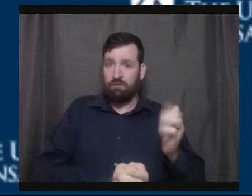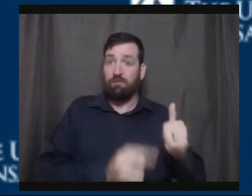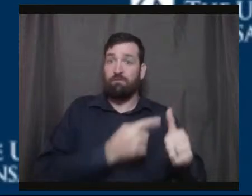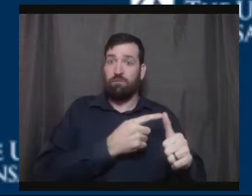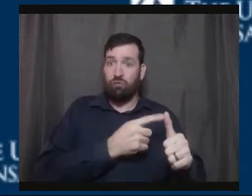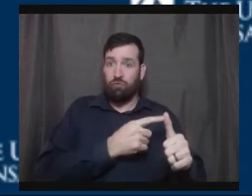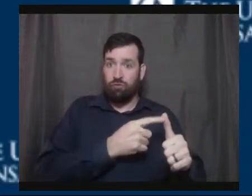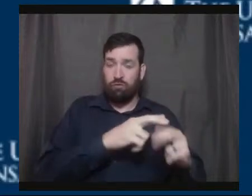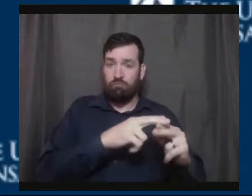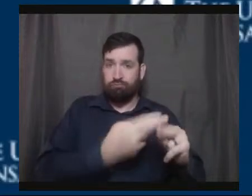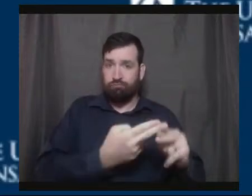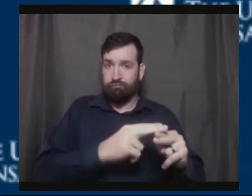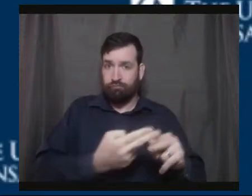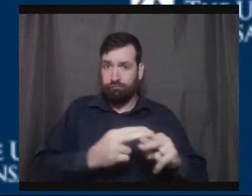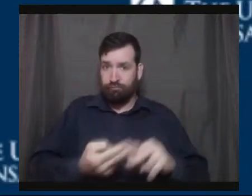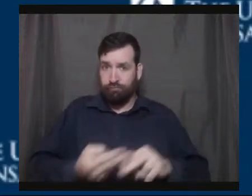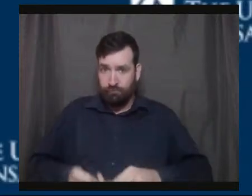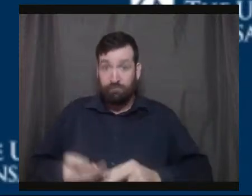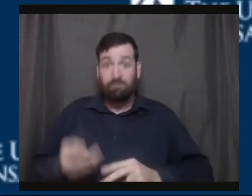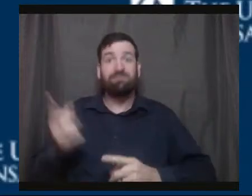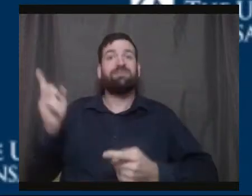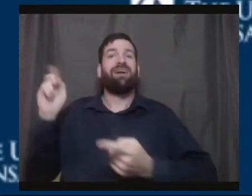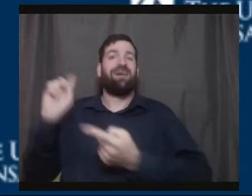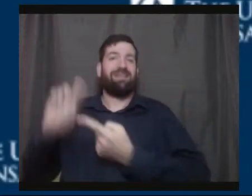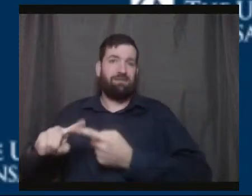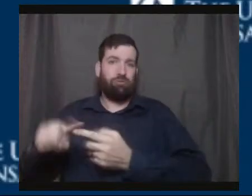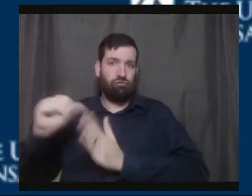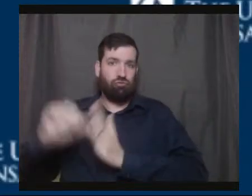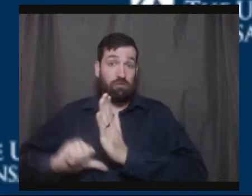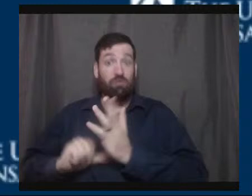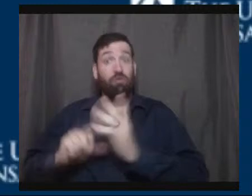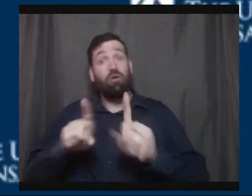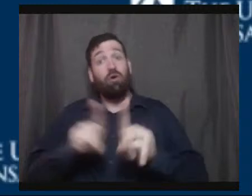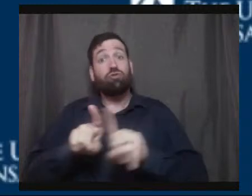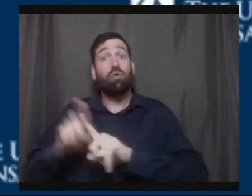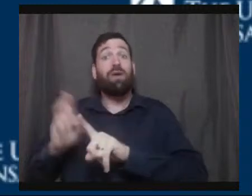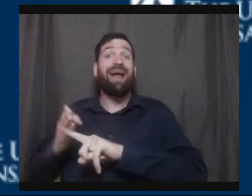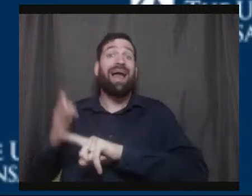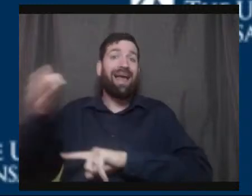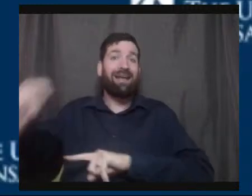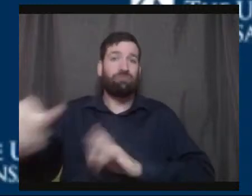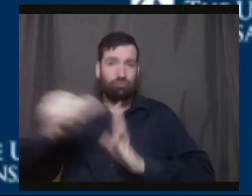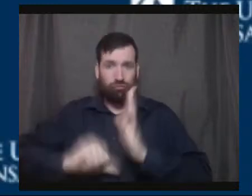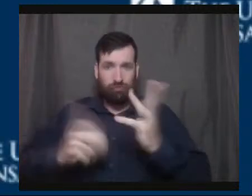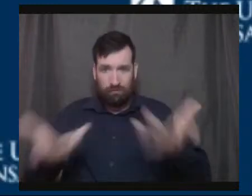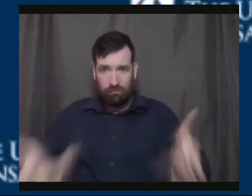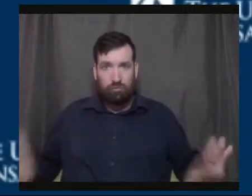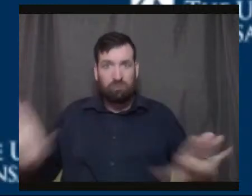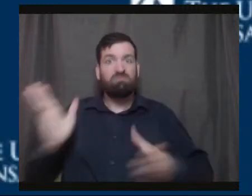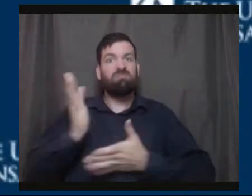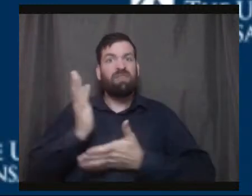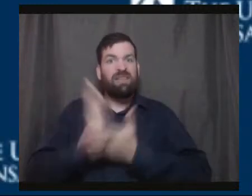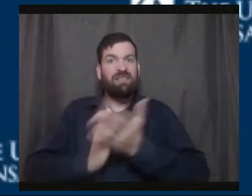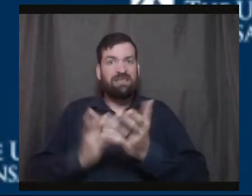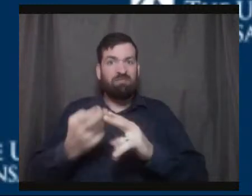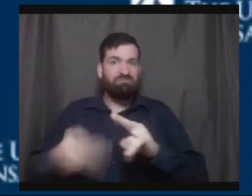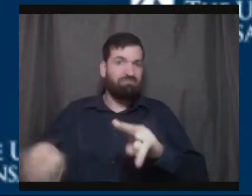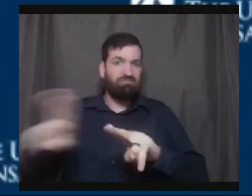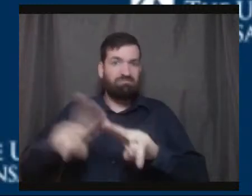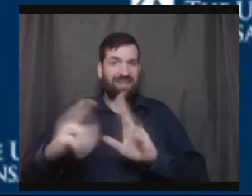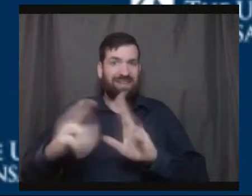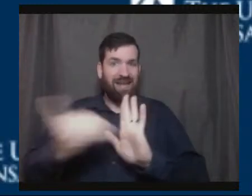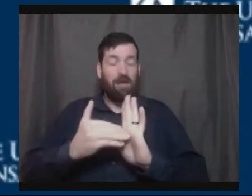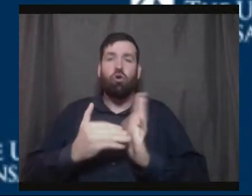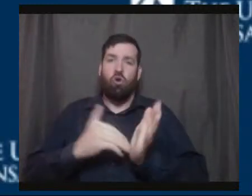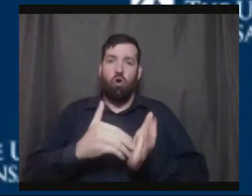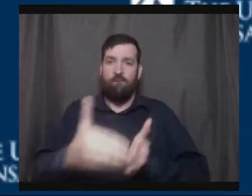to a healthier weight for surgery. Also, after surgery, patients who may have some element of weight regain, you know, we very commonly